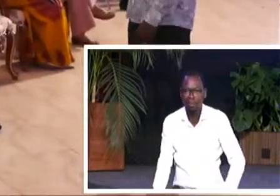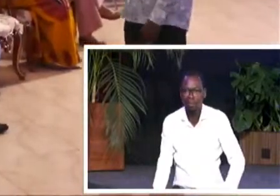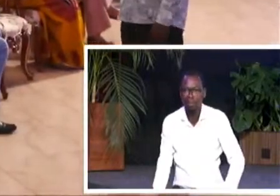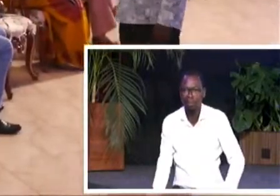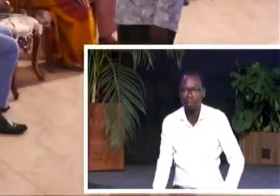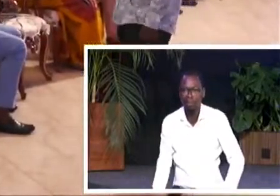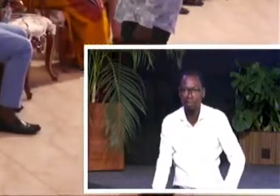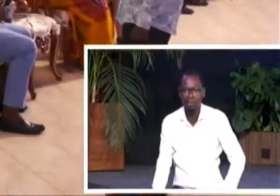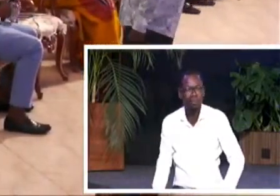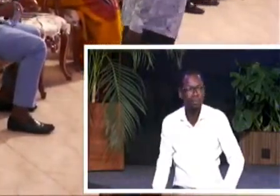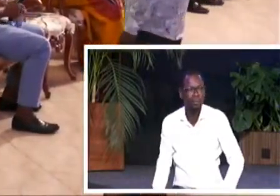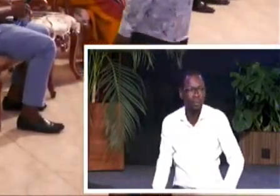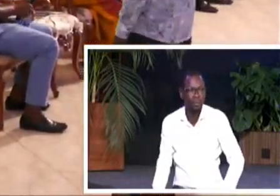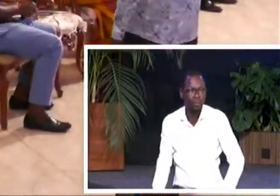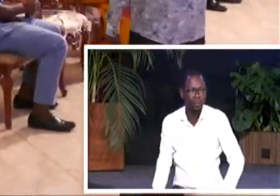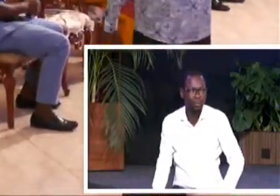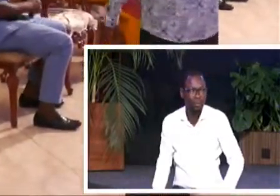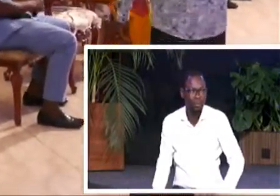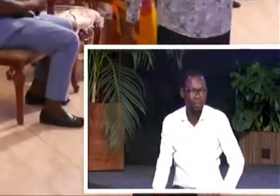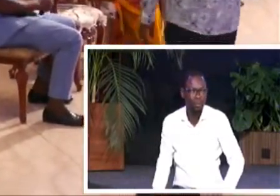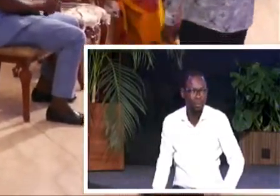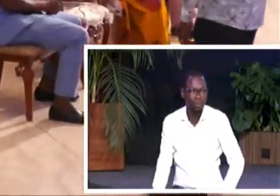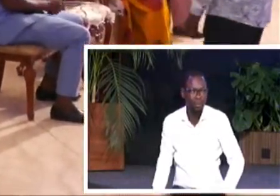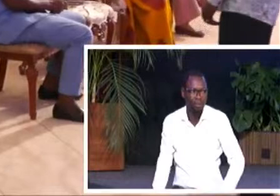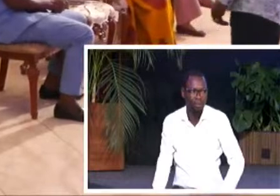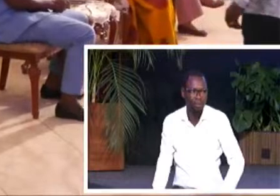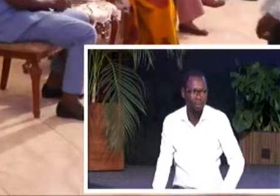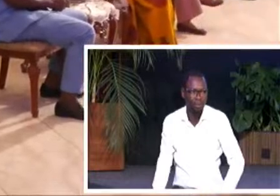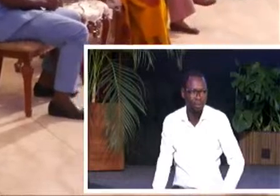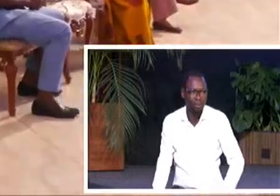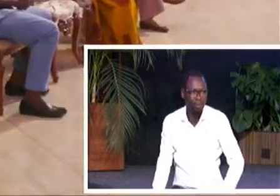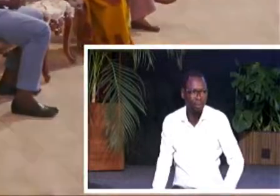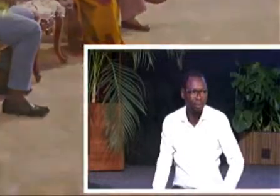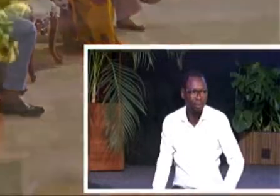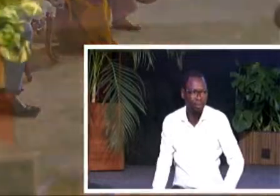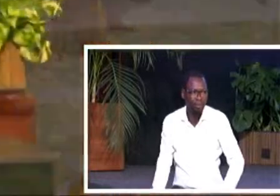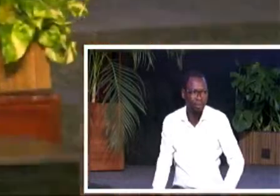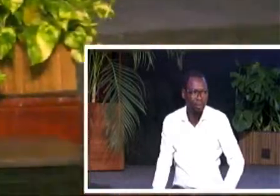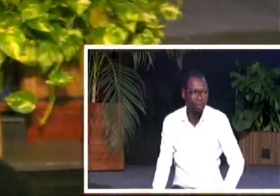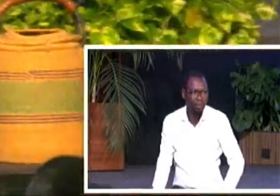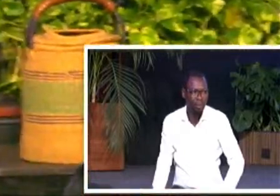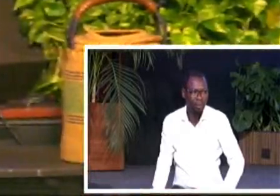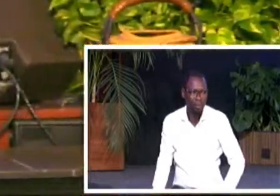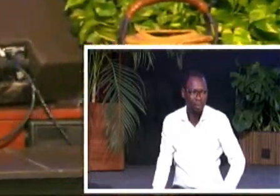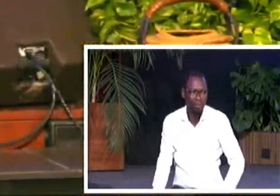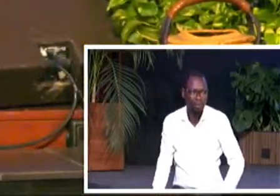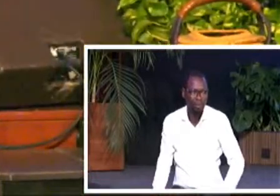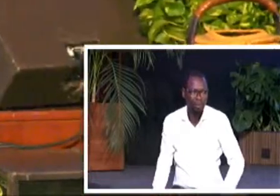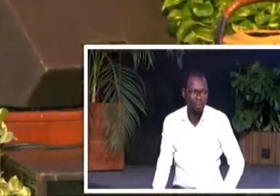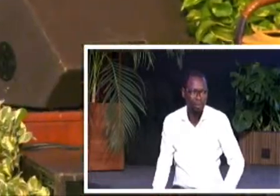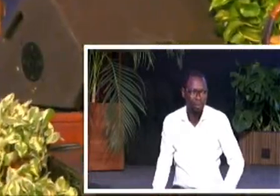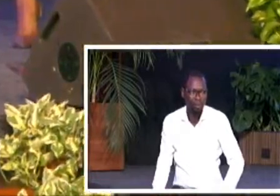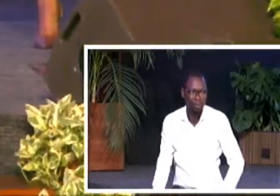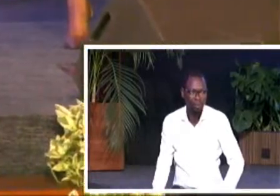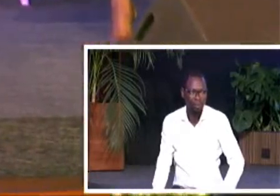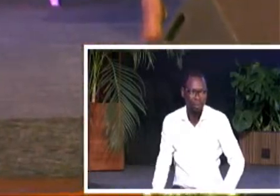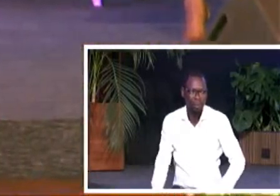Want to thank the Springboard Roadshow Foundation. Let's put our hands together for them. Want to thank Limehouse. Let's put our hands together for